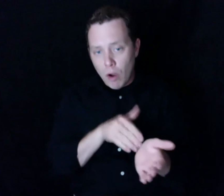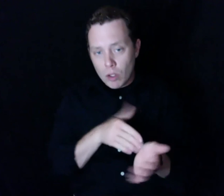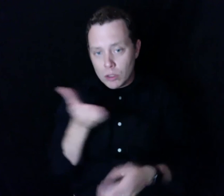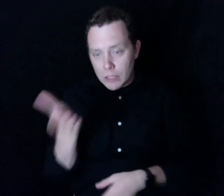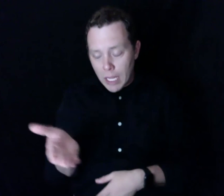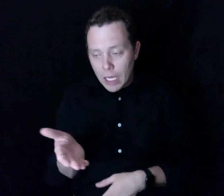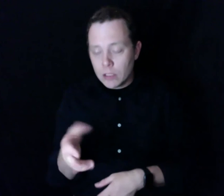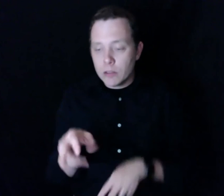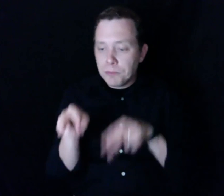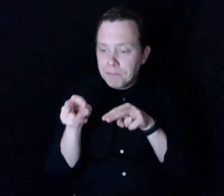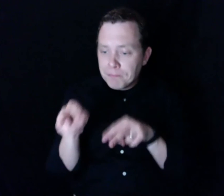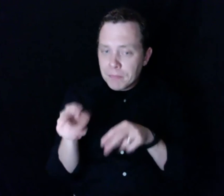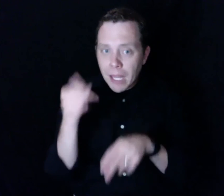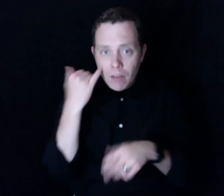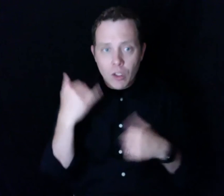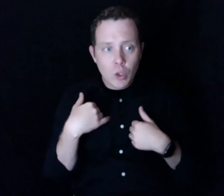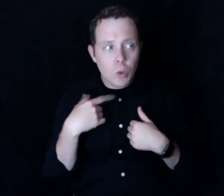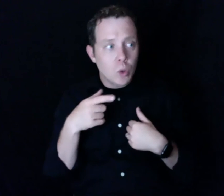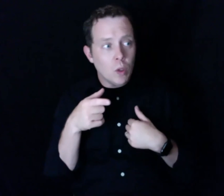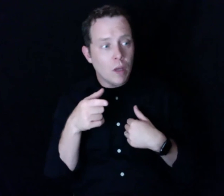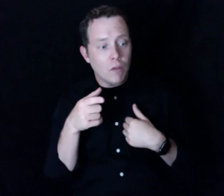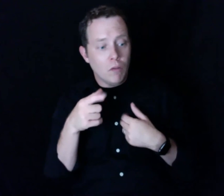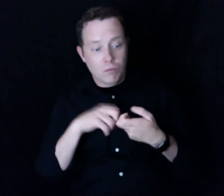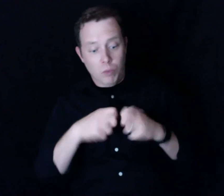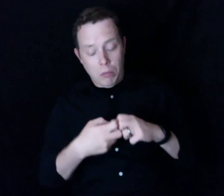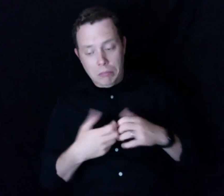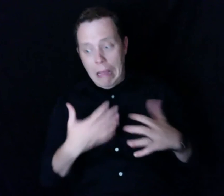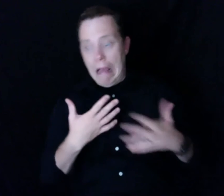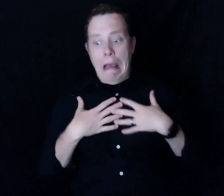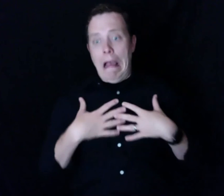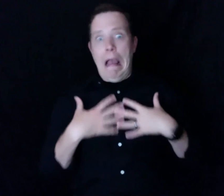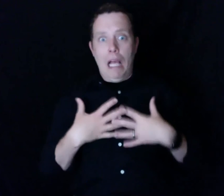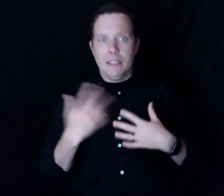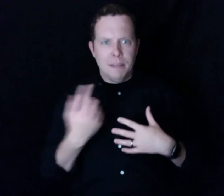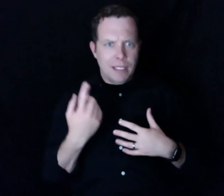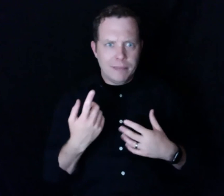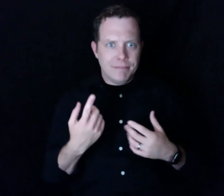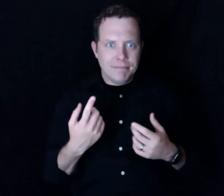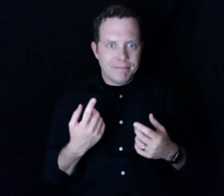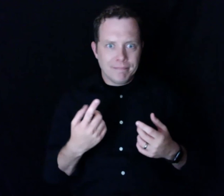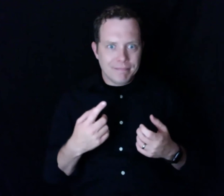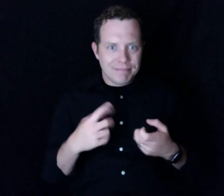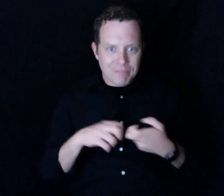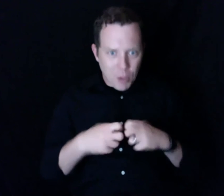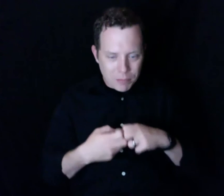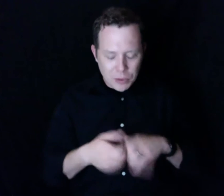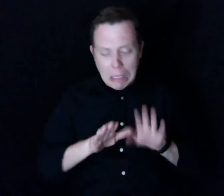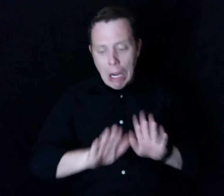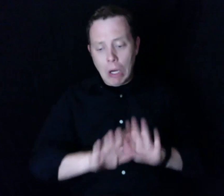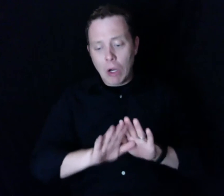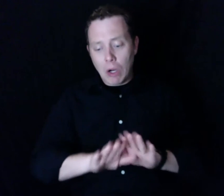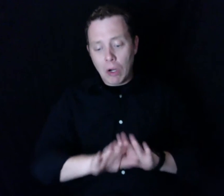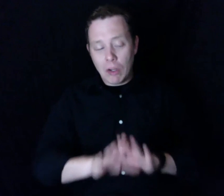you're having a problem, you honk your horn, and someone will come over and see you. we are mostly